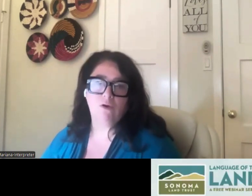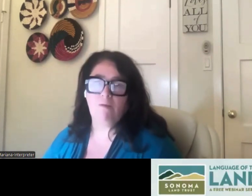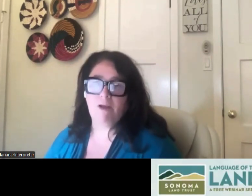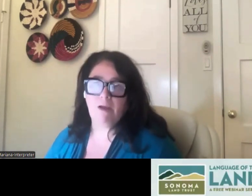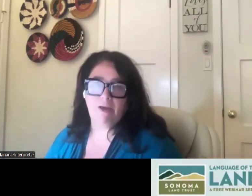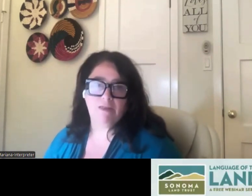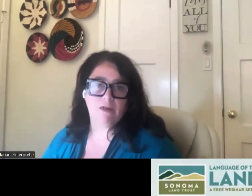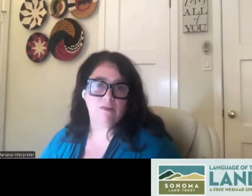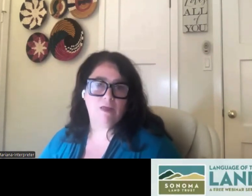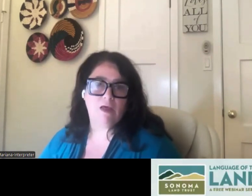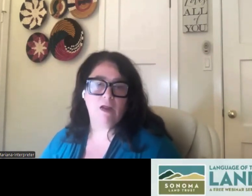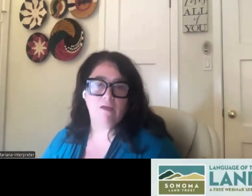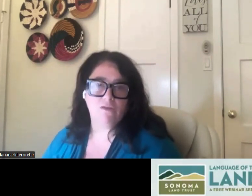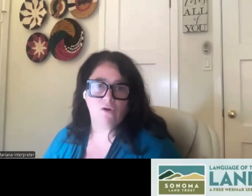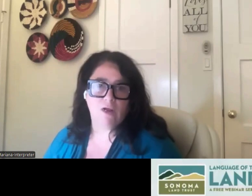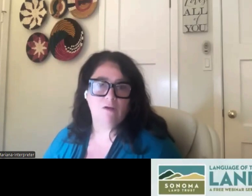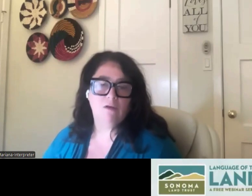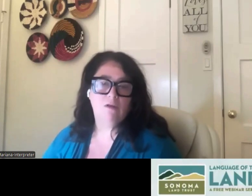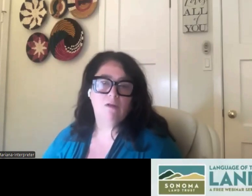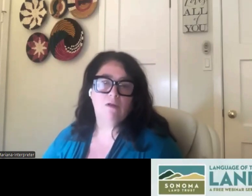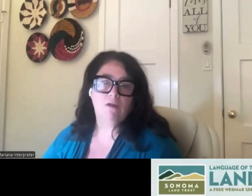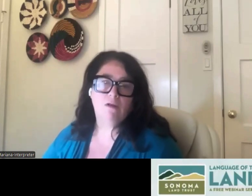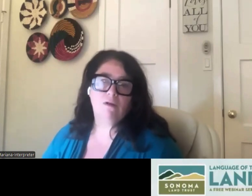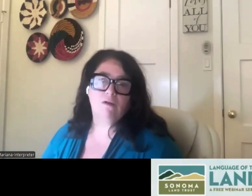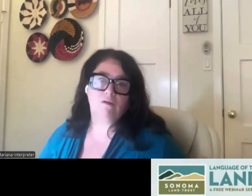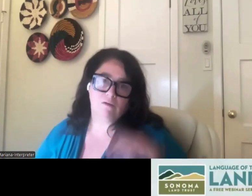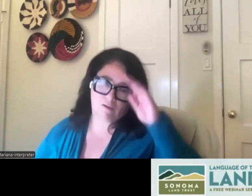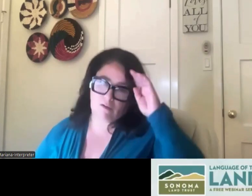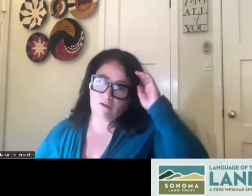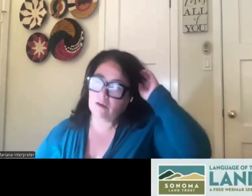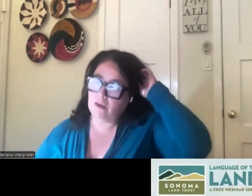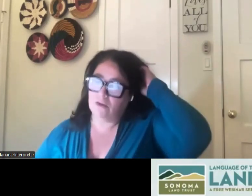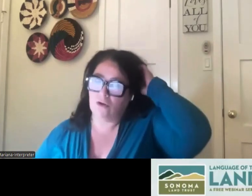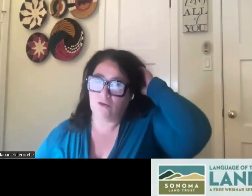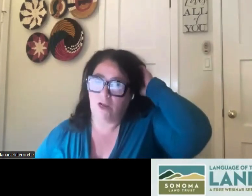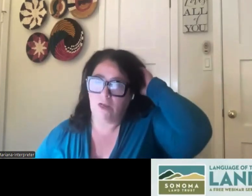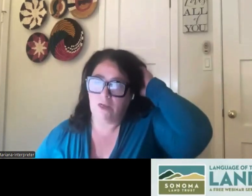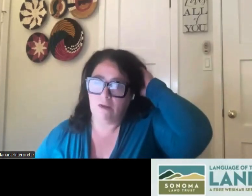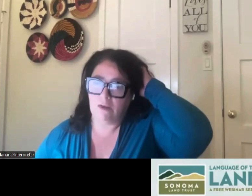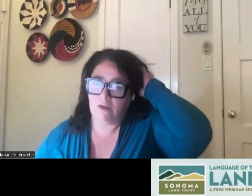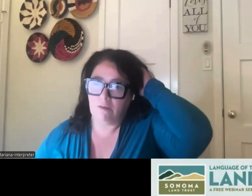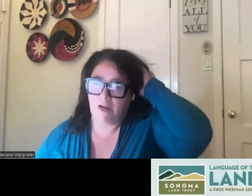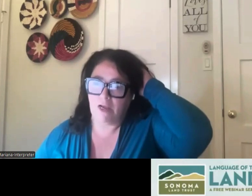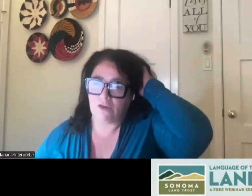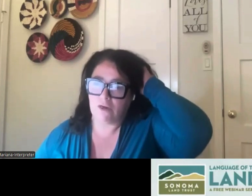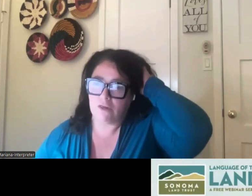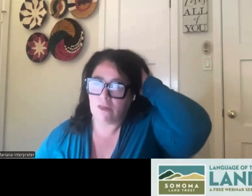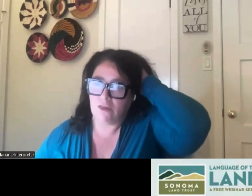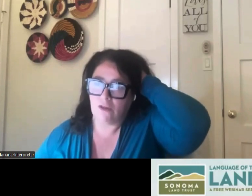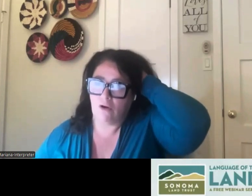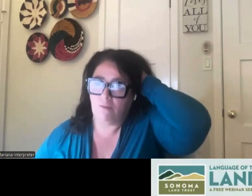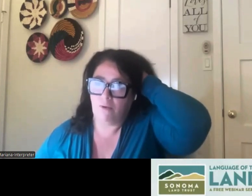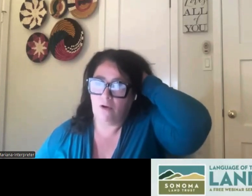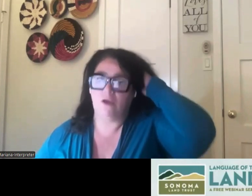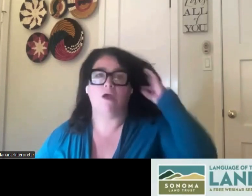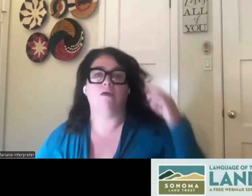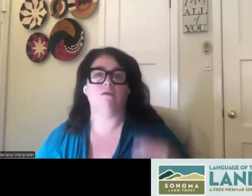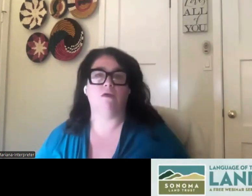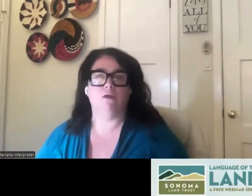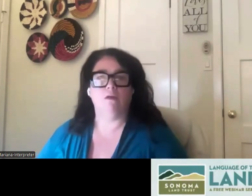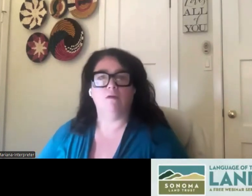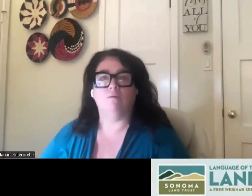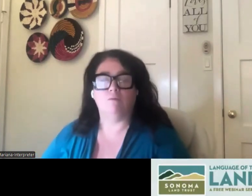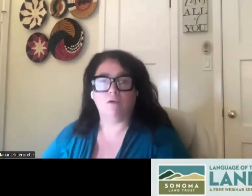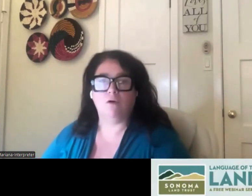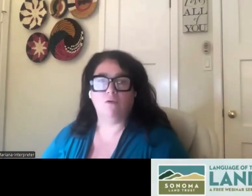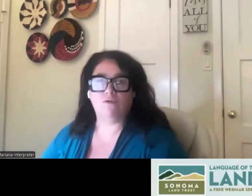the surface. That has also hydrologic implications because you can get what's known as a hydrophobic soil layer following